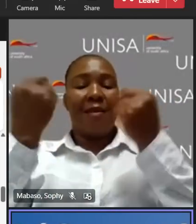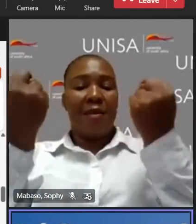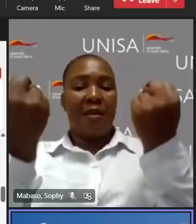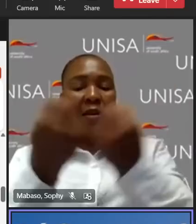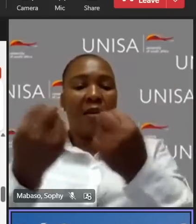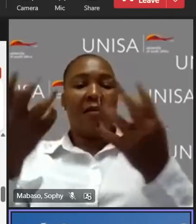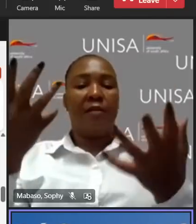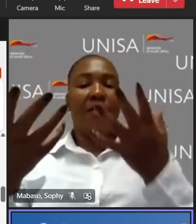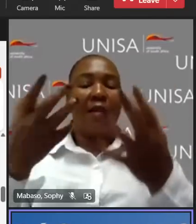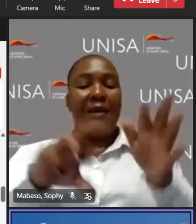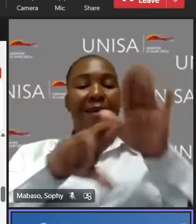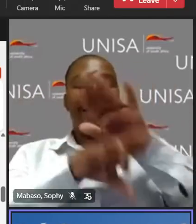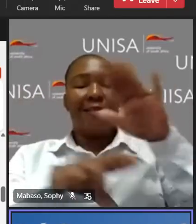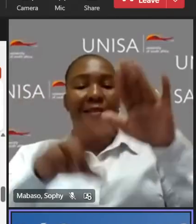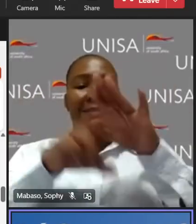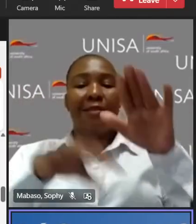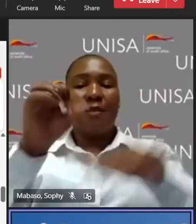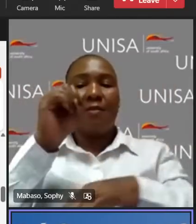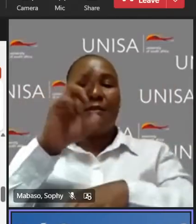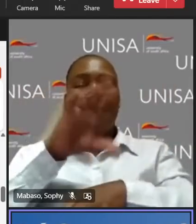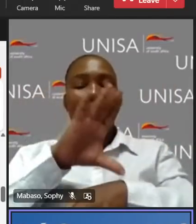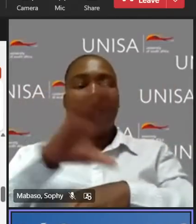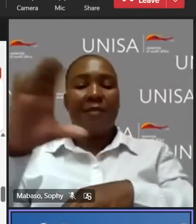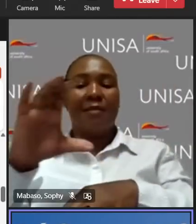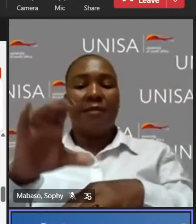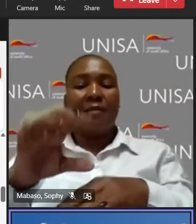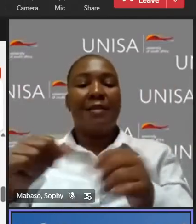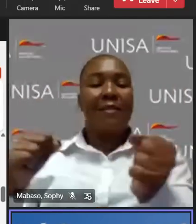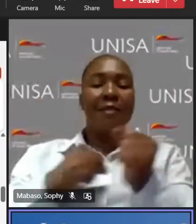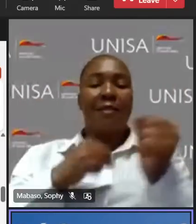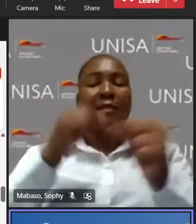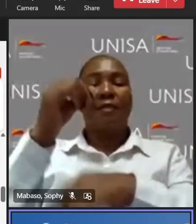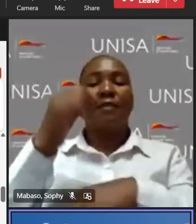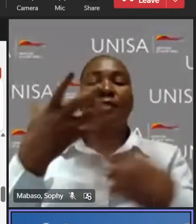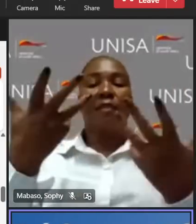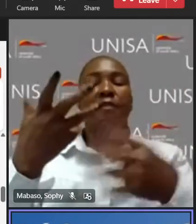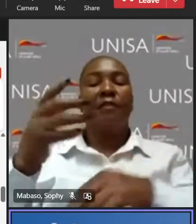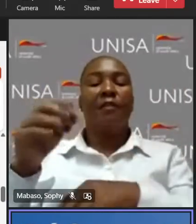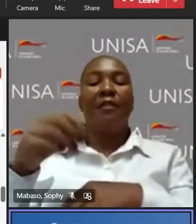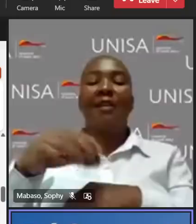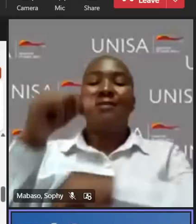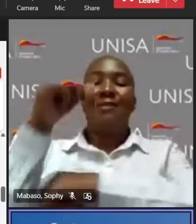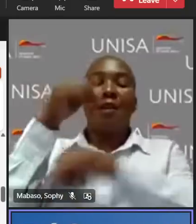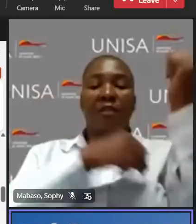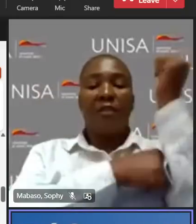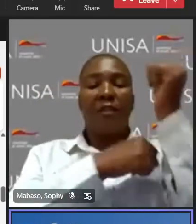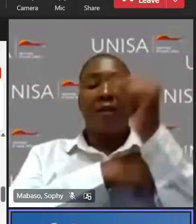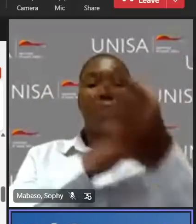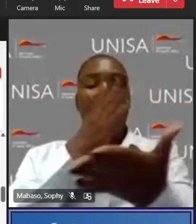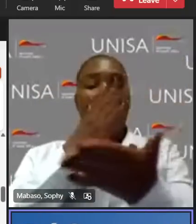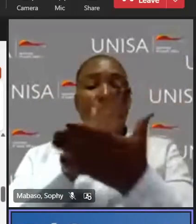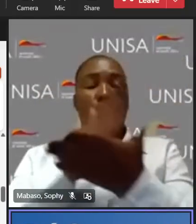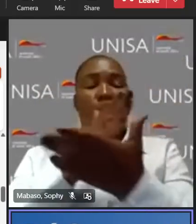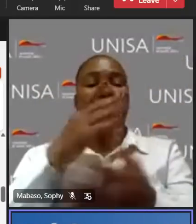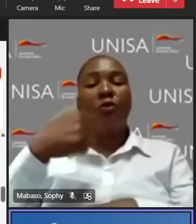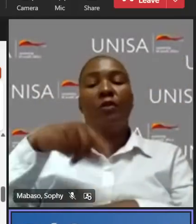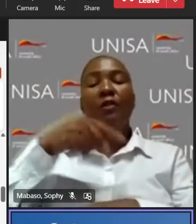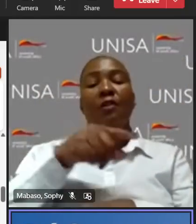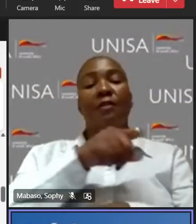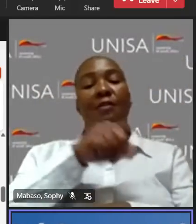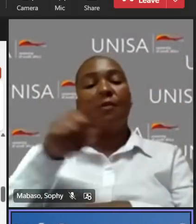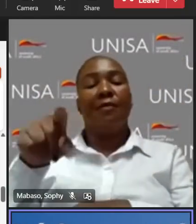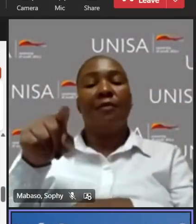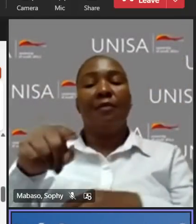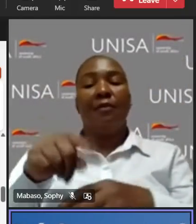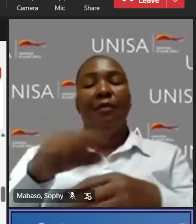and regional SLC structures. The second part is also that we ensure that there's